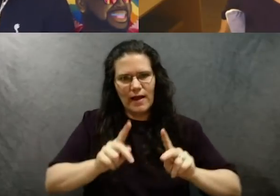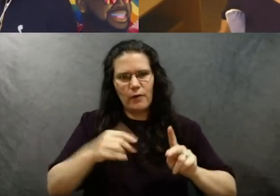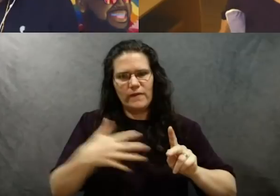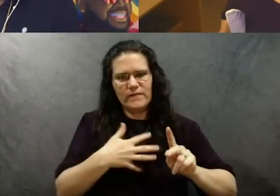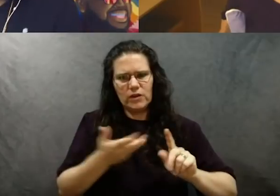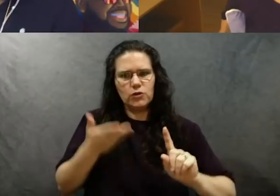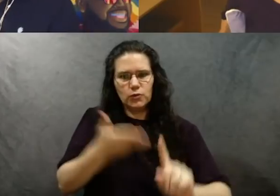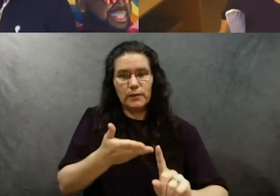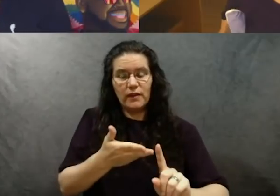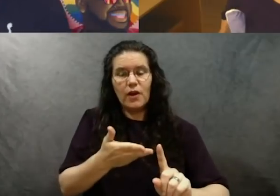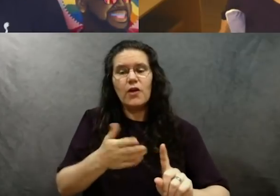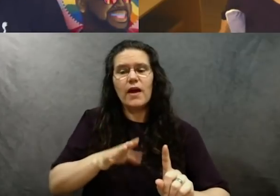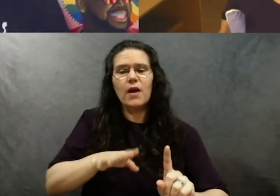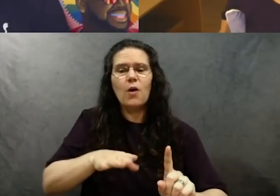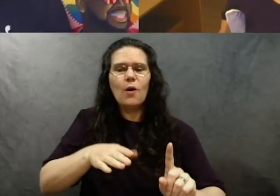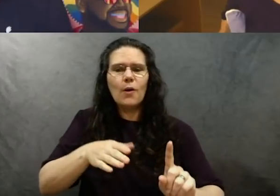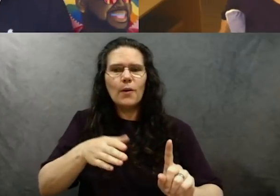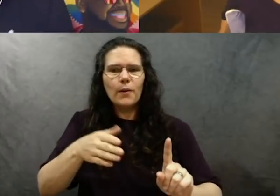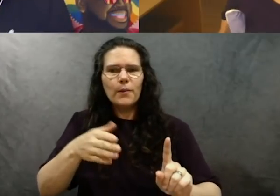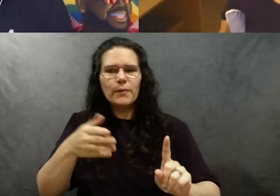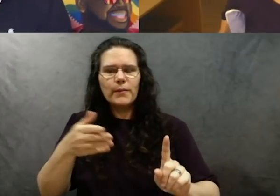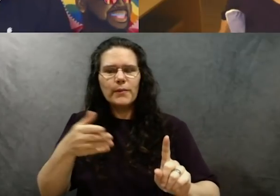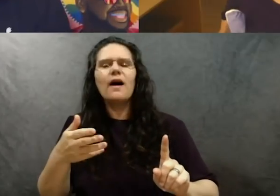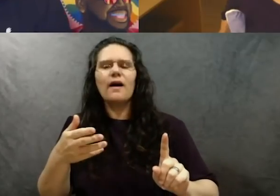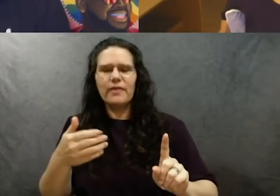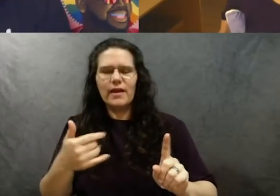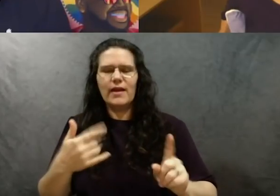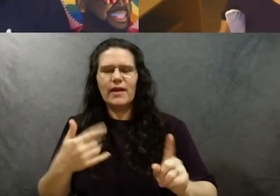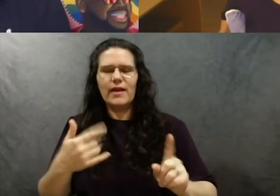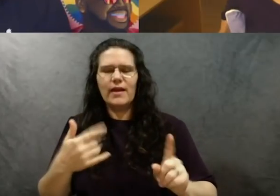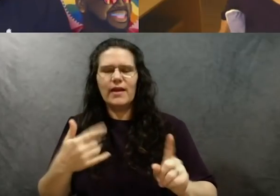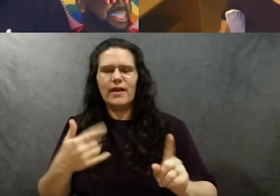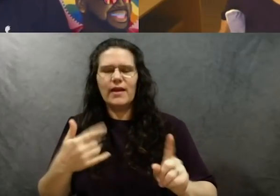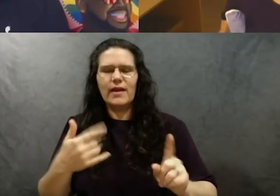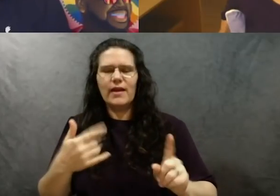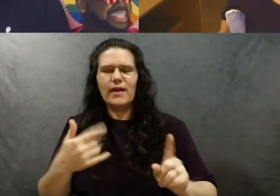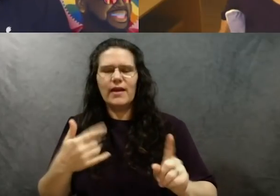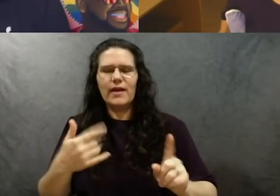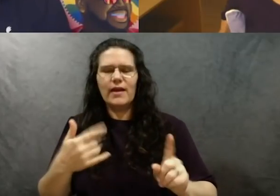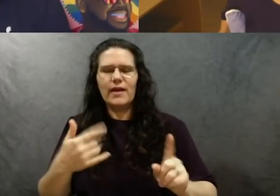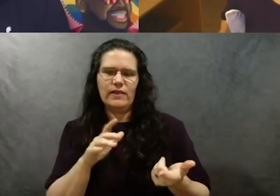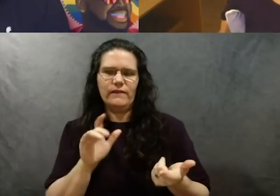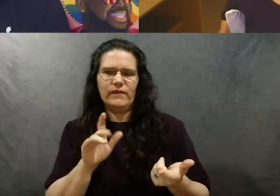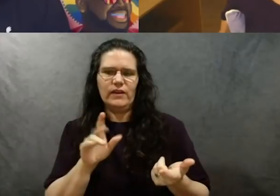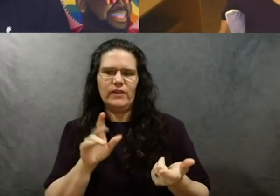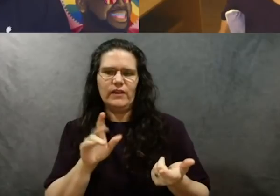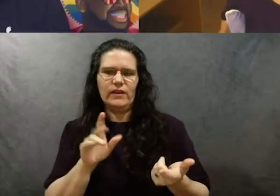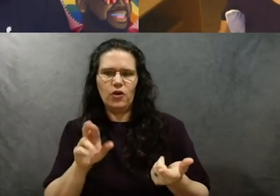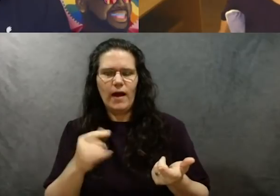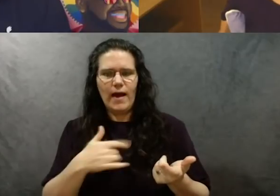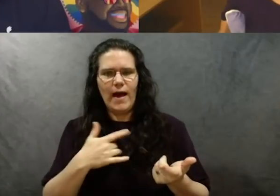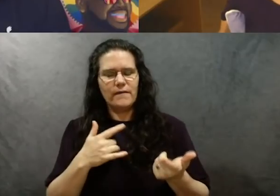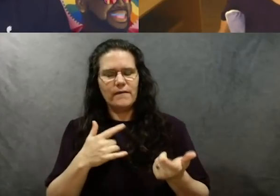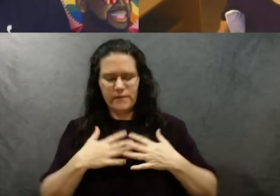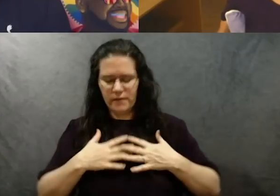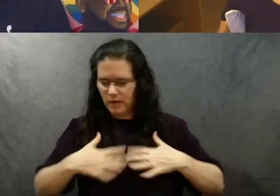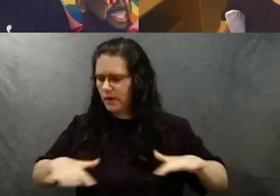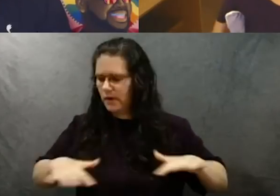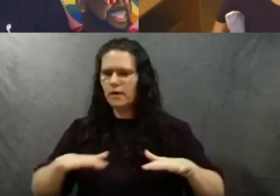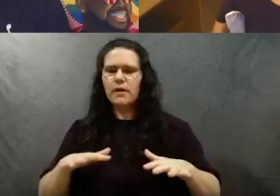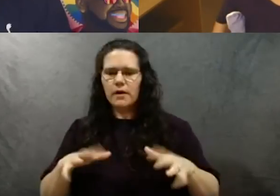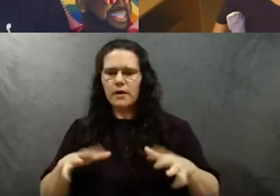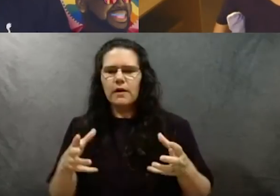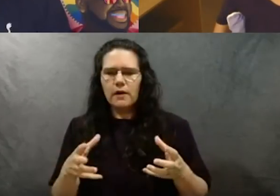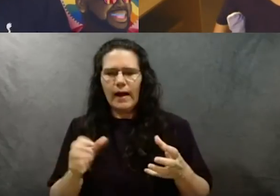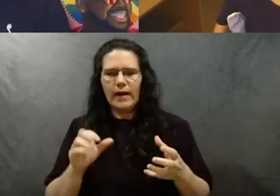I enter into experiencing it, you know, because I have the space to do it. You know, the fear